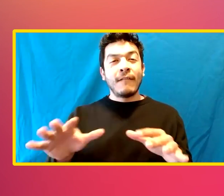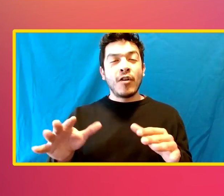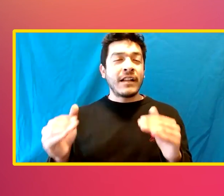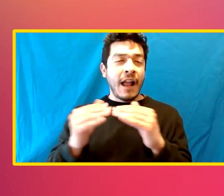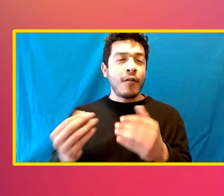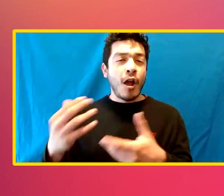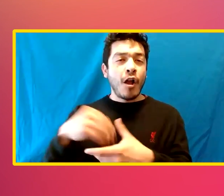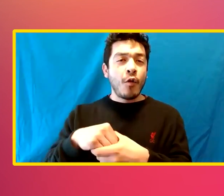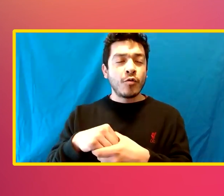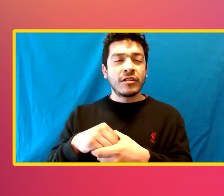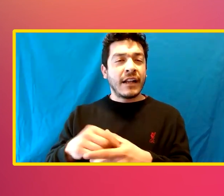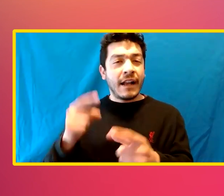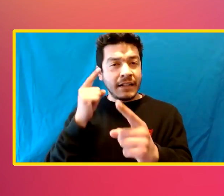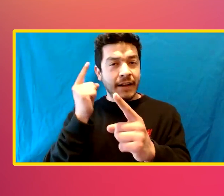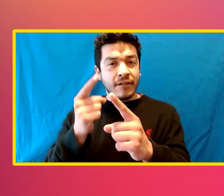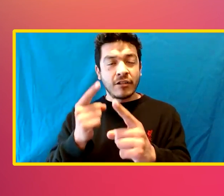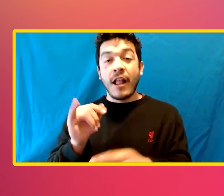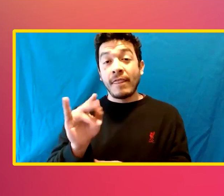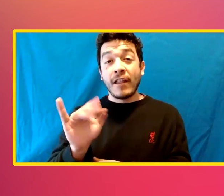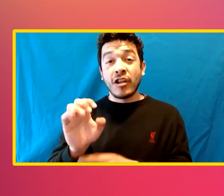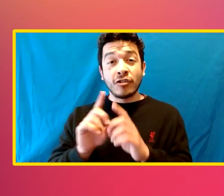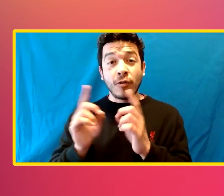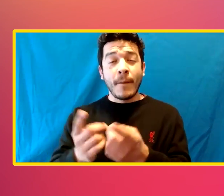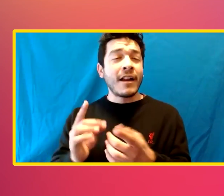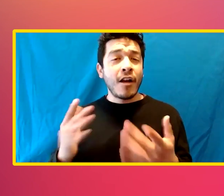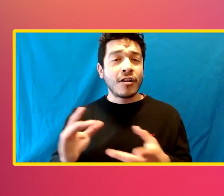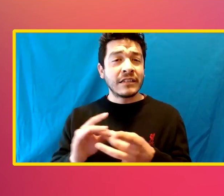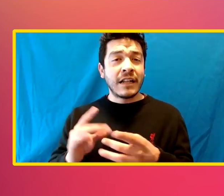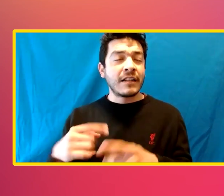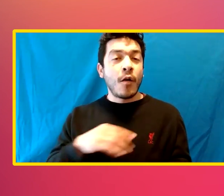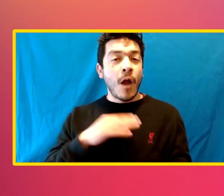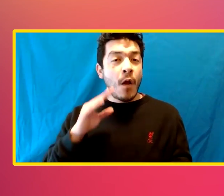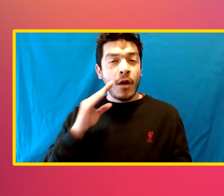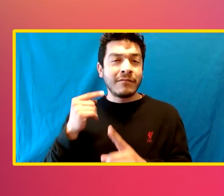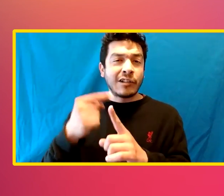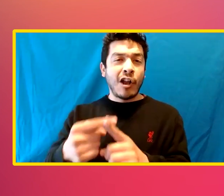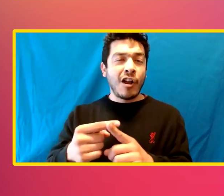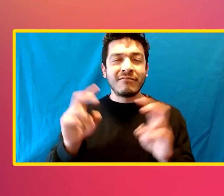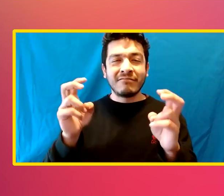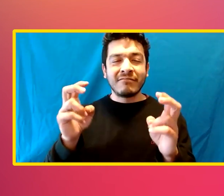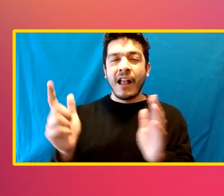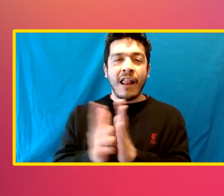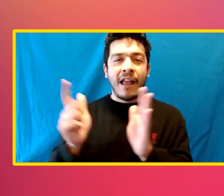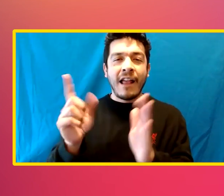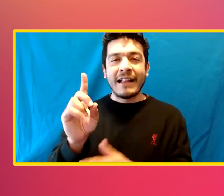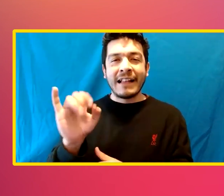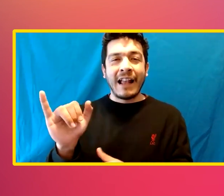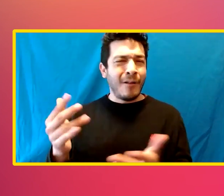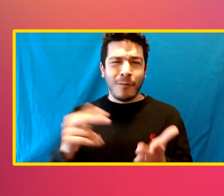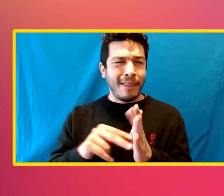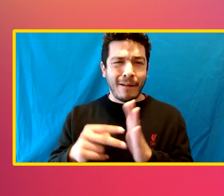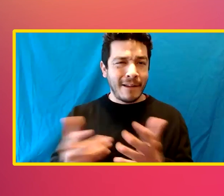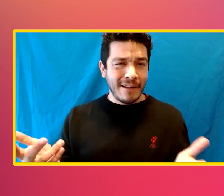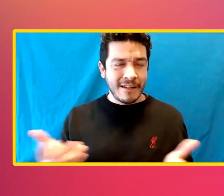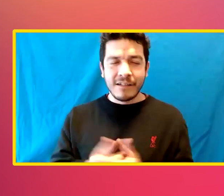initiatives. The Justice Department has said we're going to target illegal DEI. Well, what the hell does that mean,